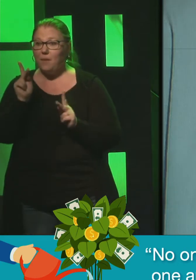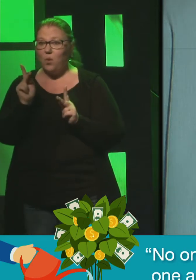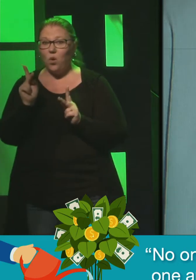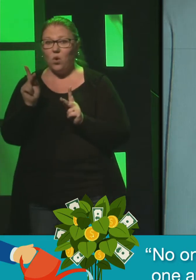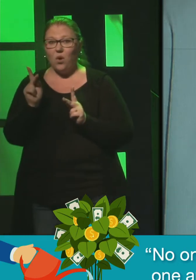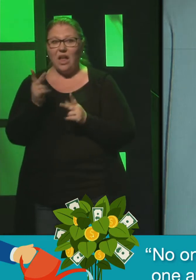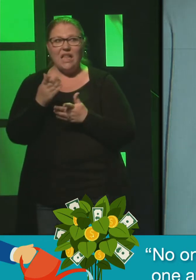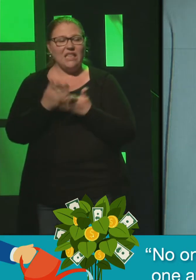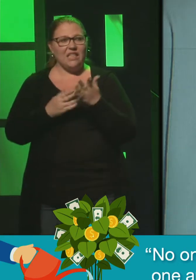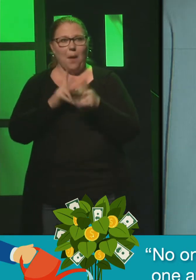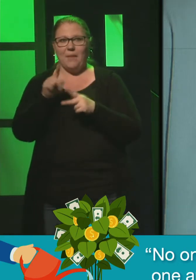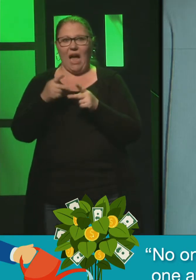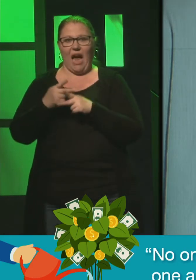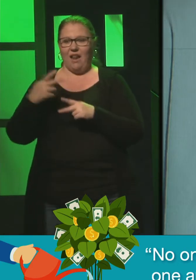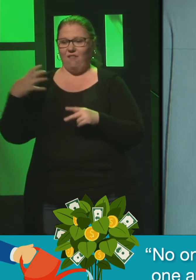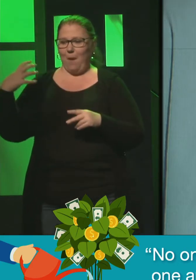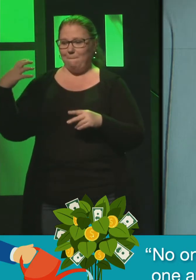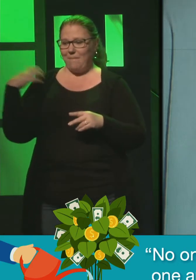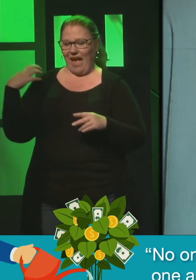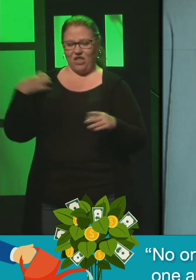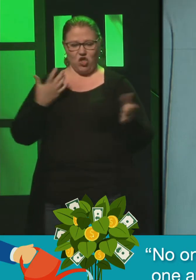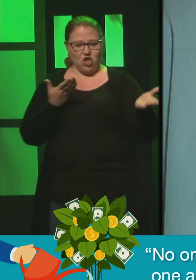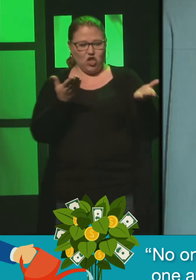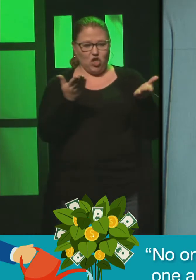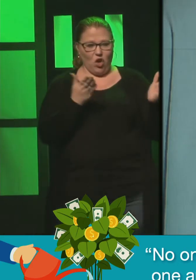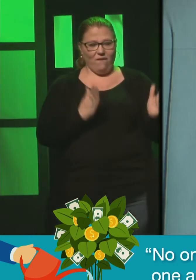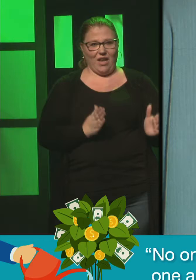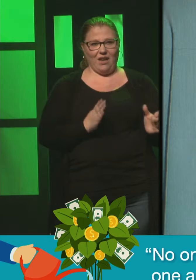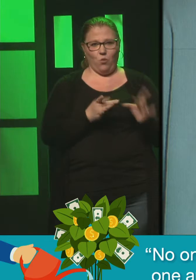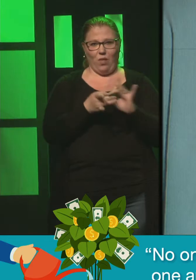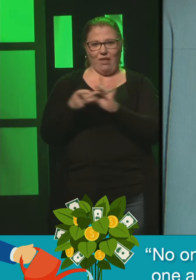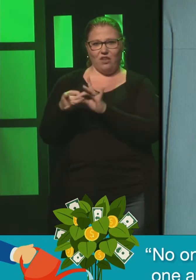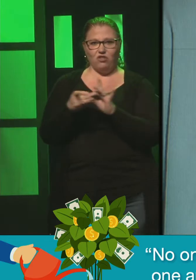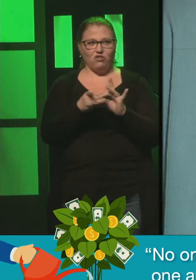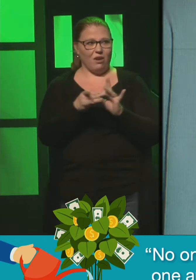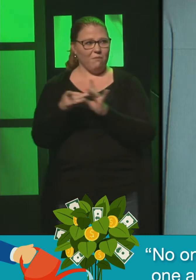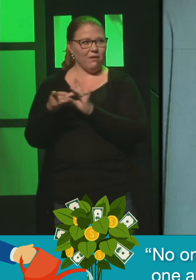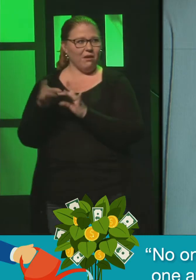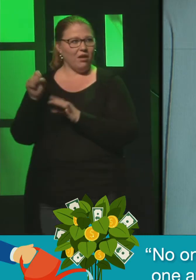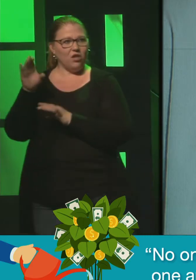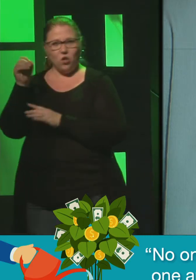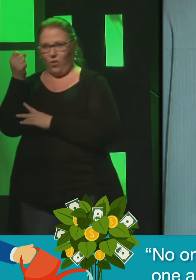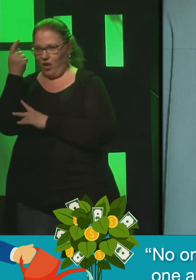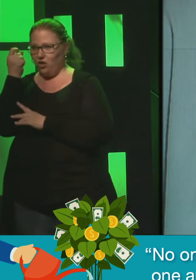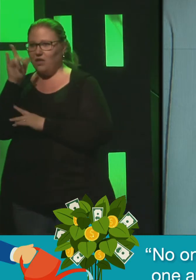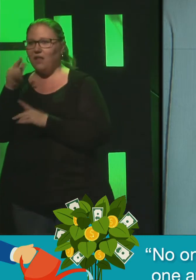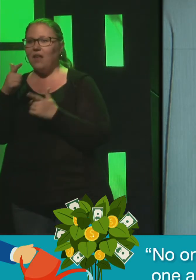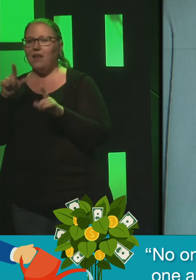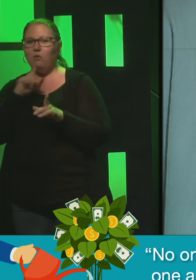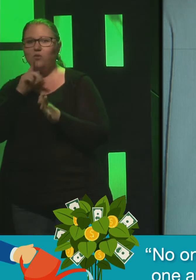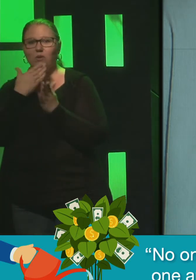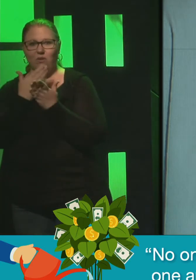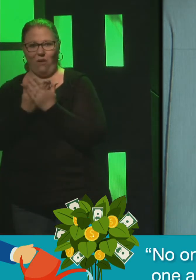some sort of master-servant relationship. And so they get that language really